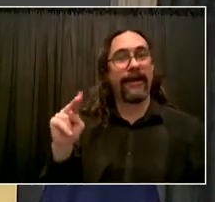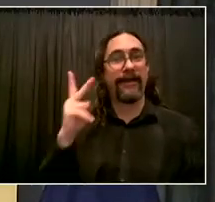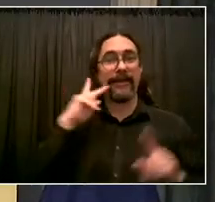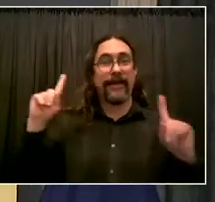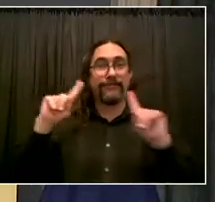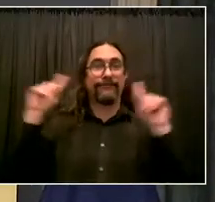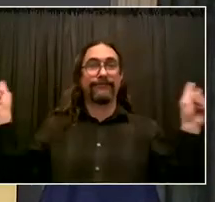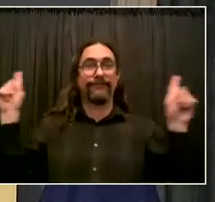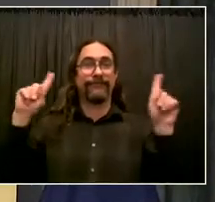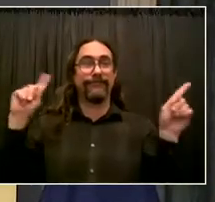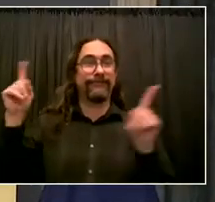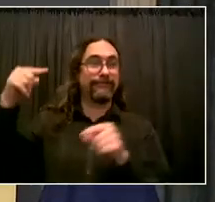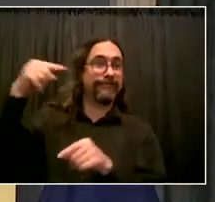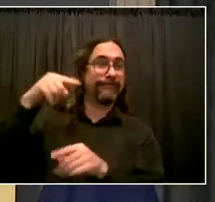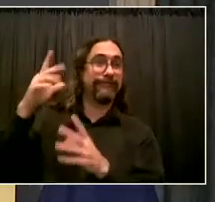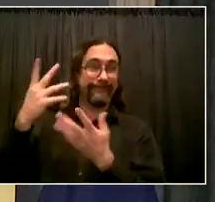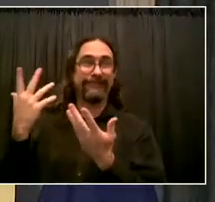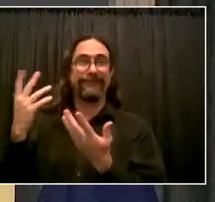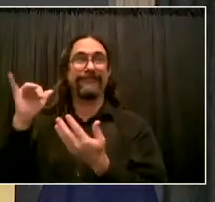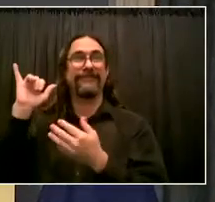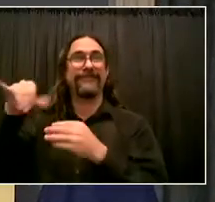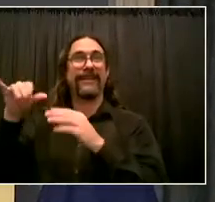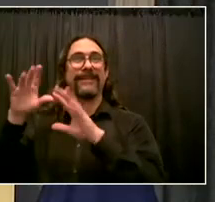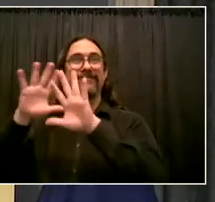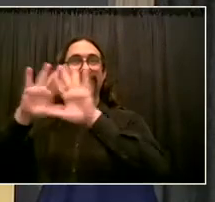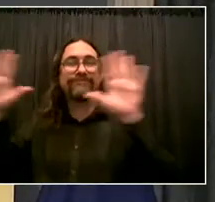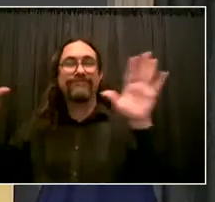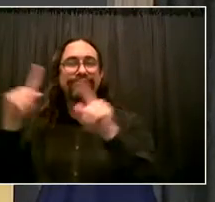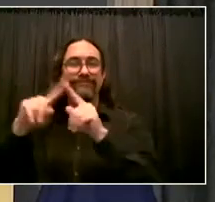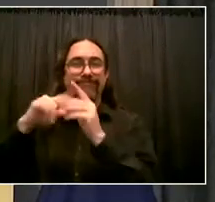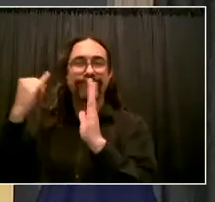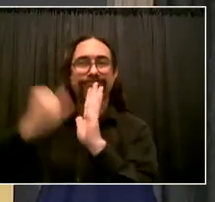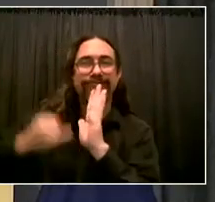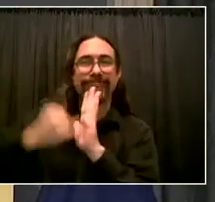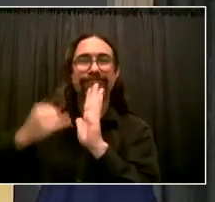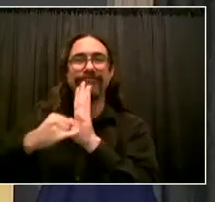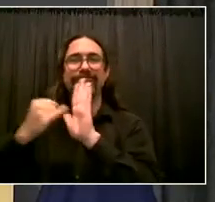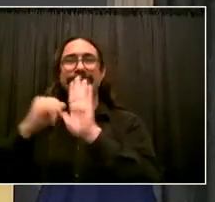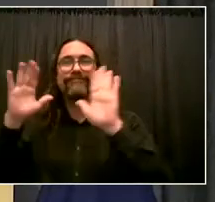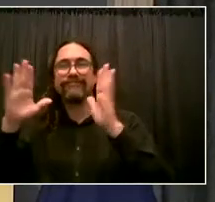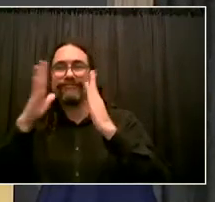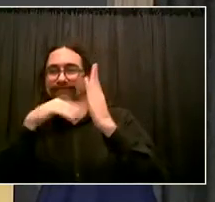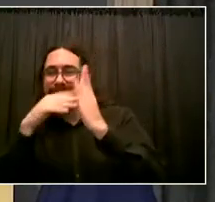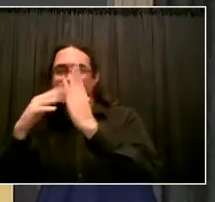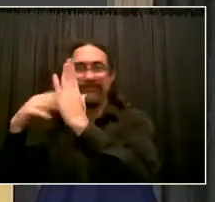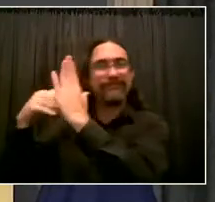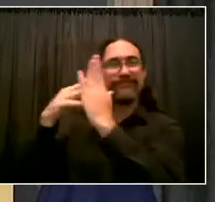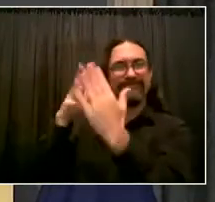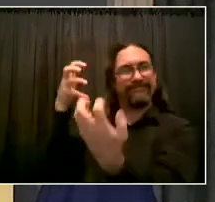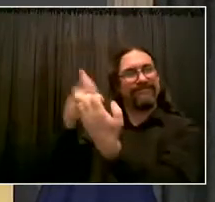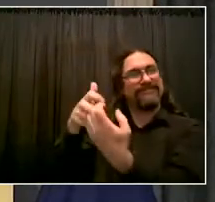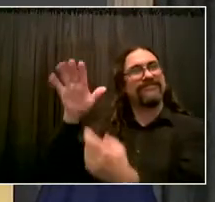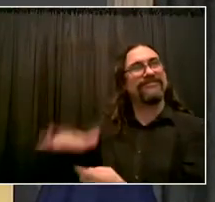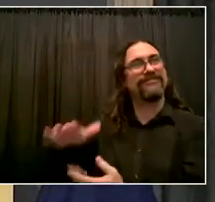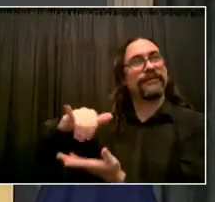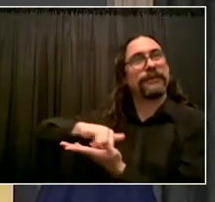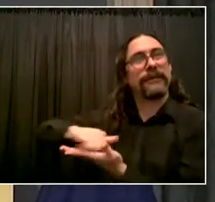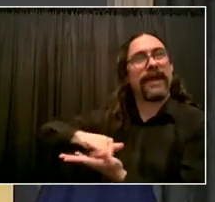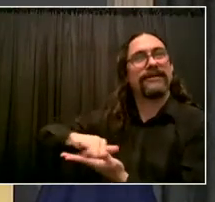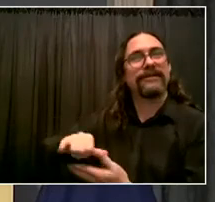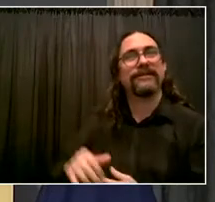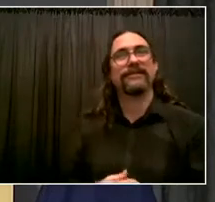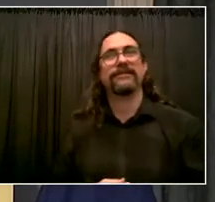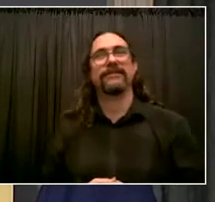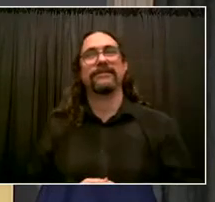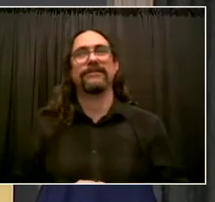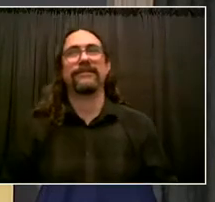experience, everything to celebrate about Manhattan. Now, of course, City Hall itself is already in Manhattan, but we're going to be focusing on the neighborhoods of